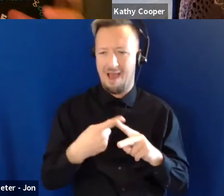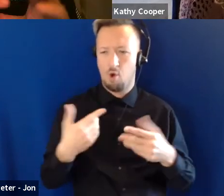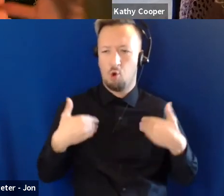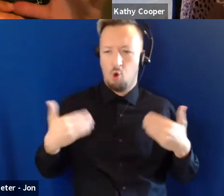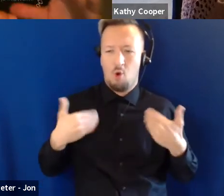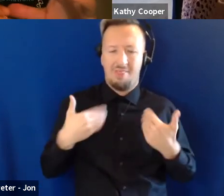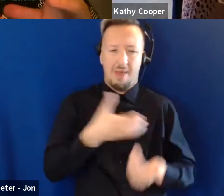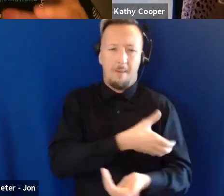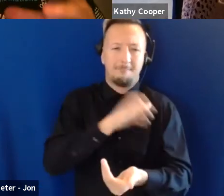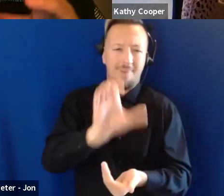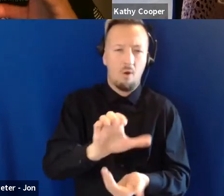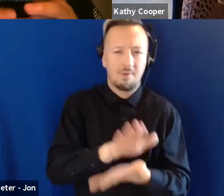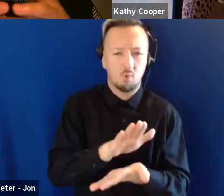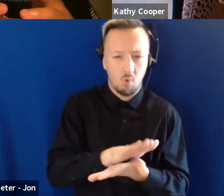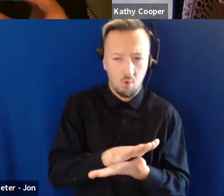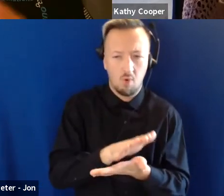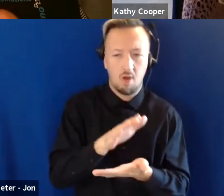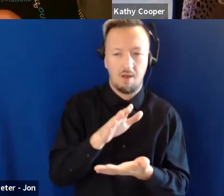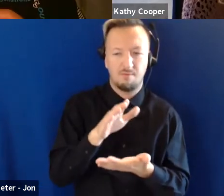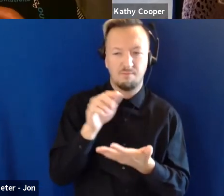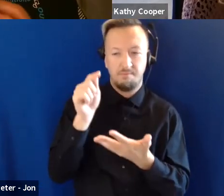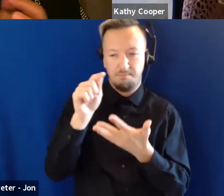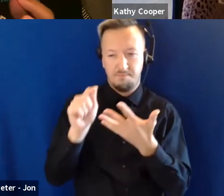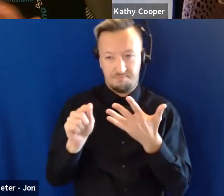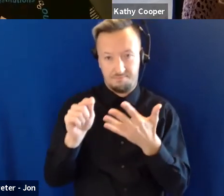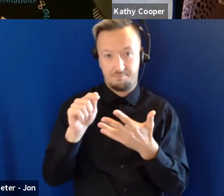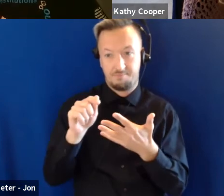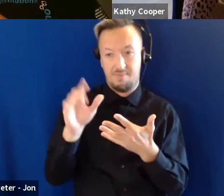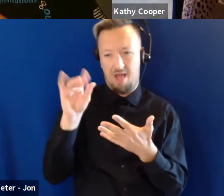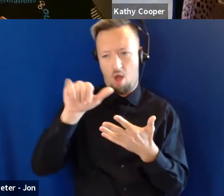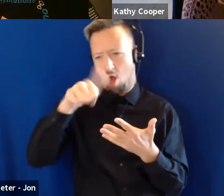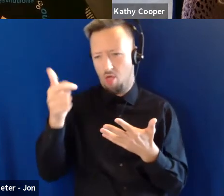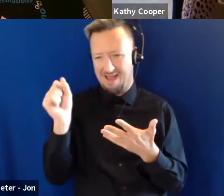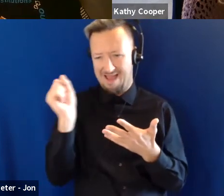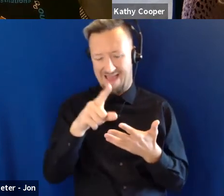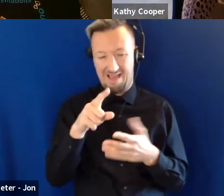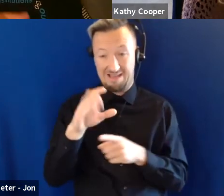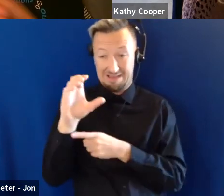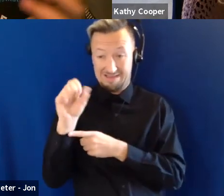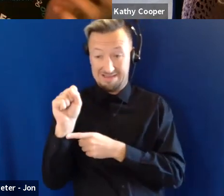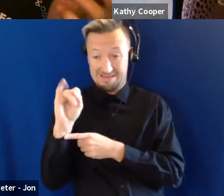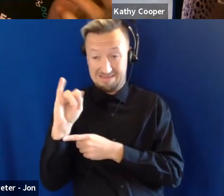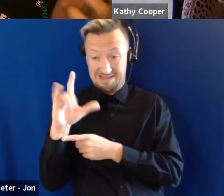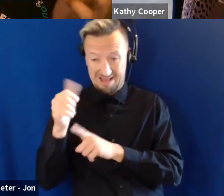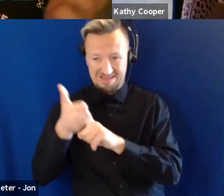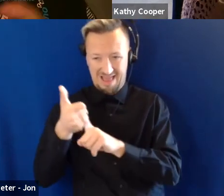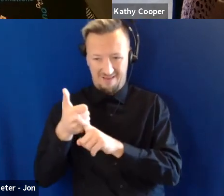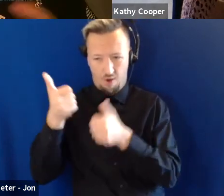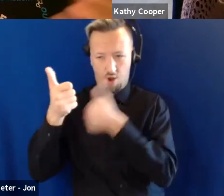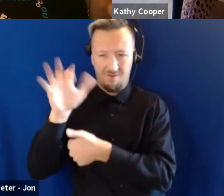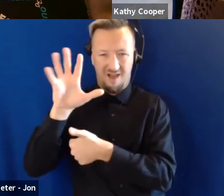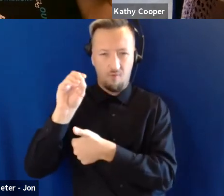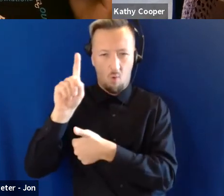then similarly, this, to me, I'm going to lump these all together. The value of SILC being a 501c3 if the